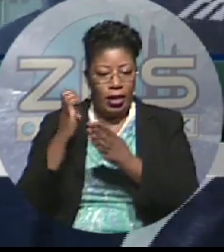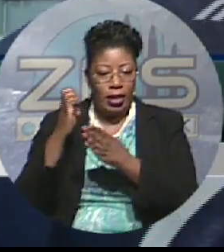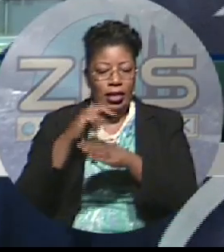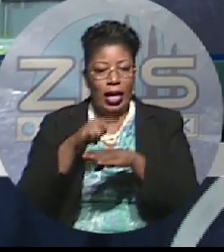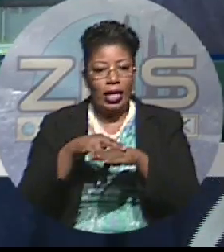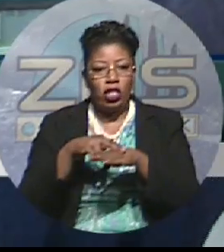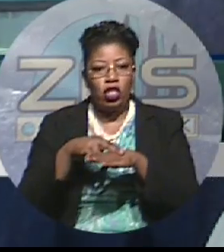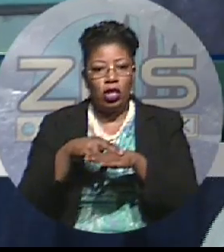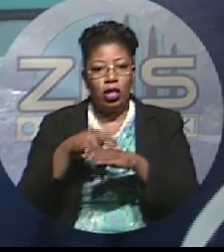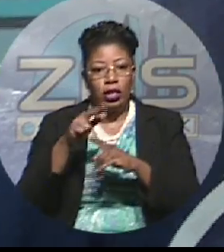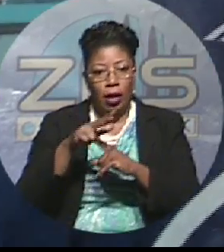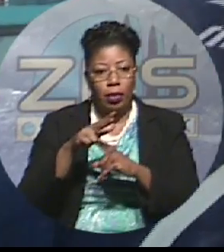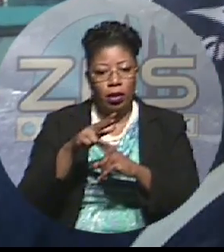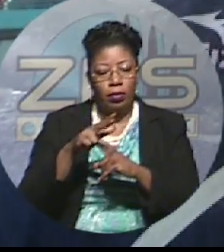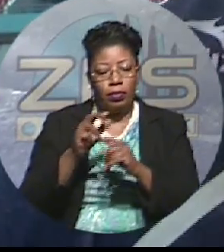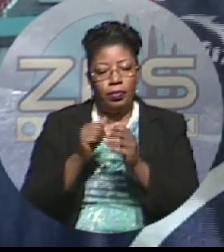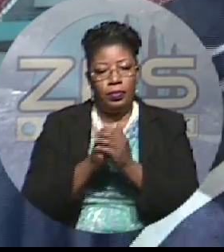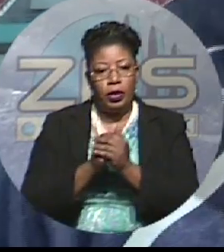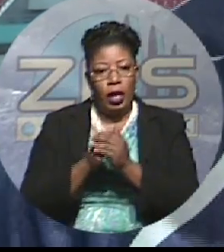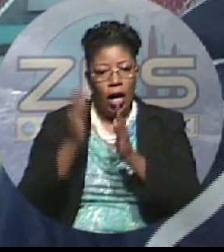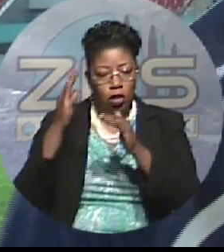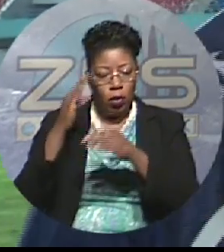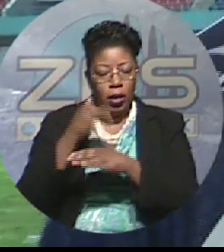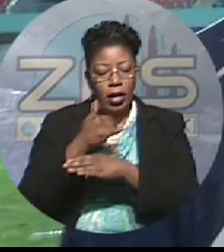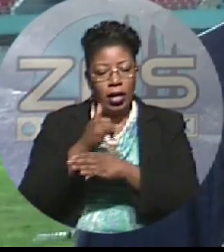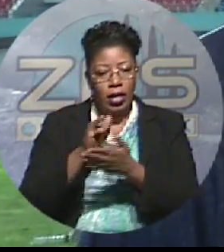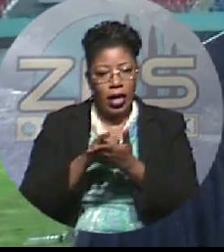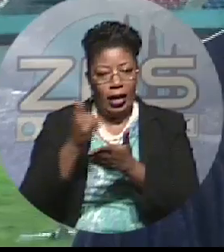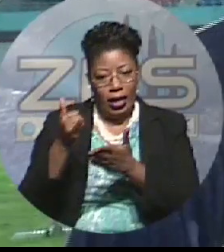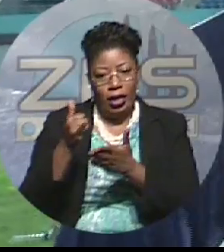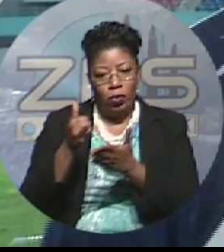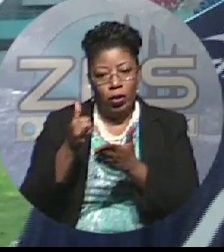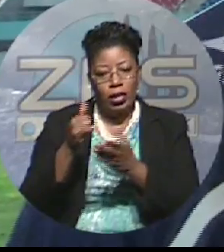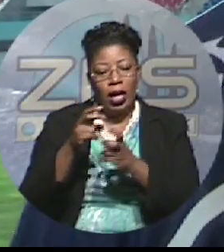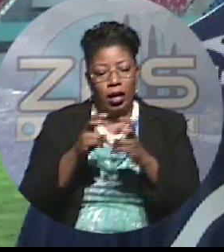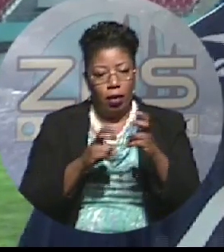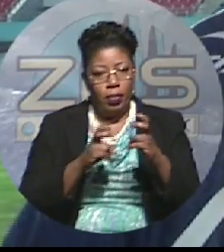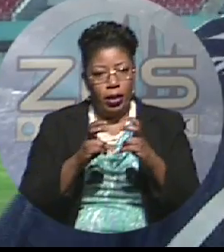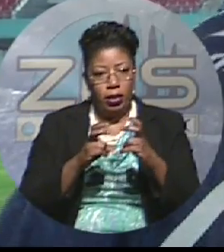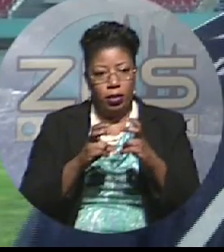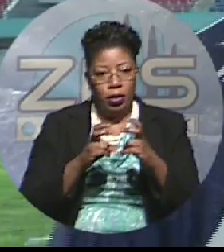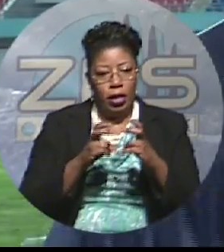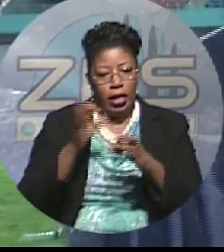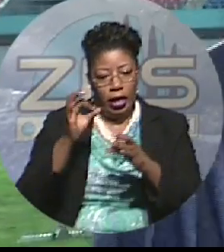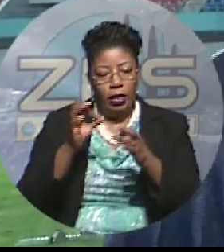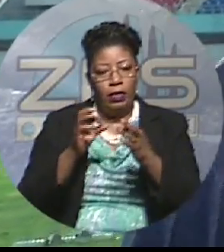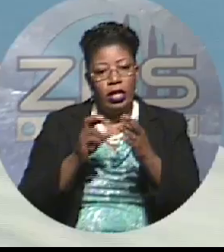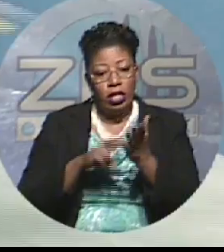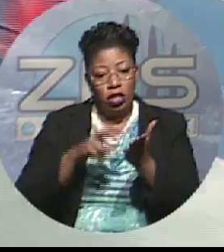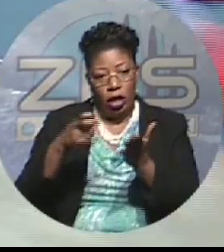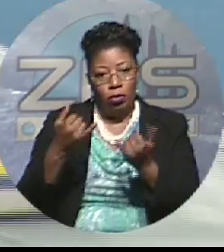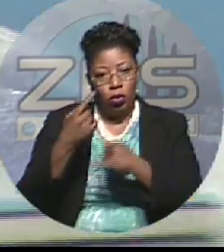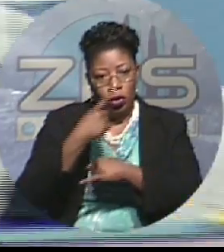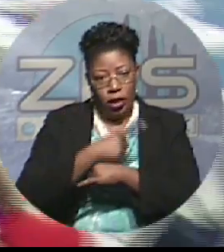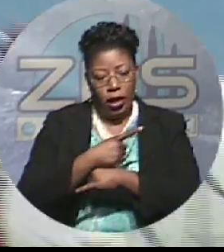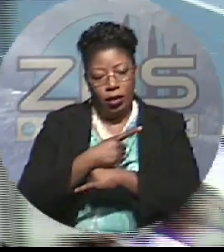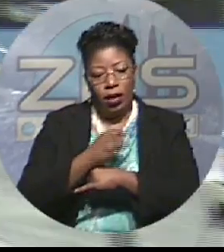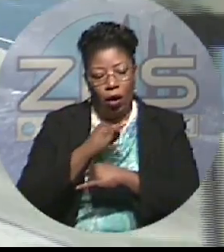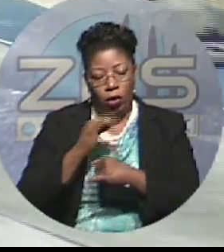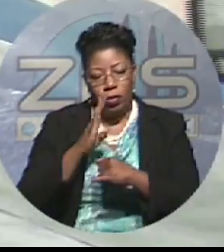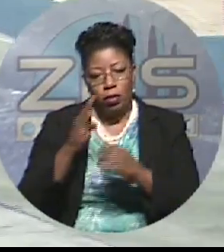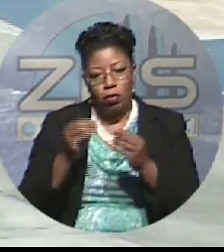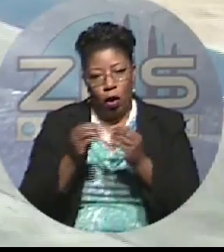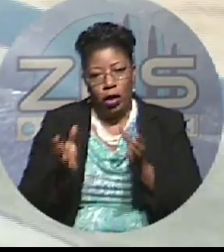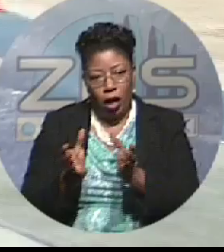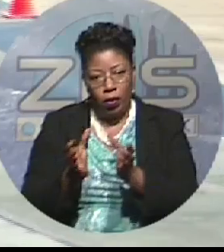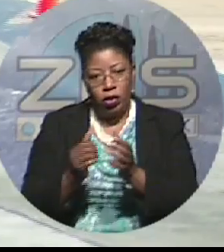and I really was looking forward to him competing because he just jumps with 16.98, and so I know if he had jumped today, he would have really pushed. We'd have had a good competition going. I was